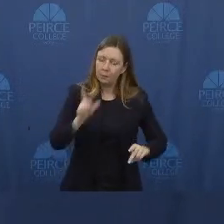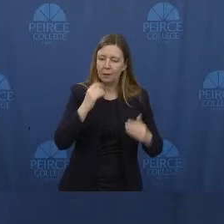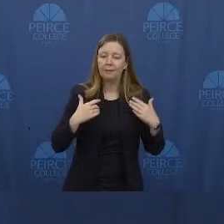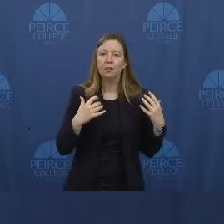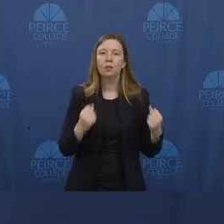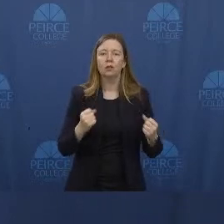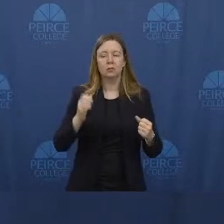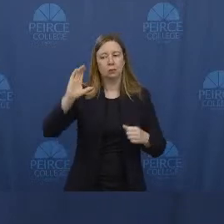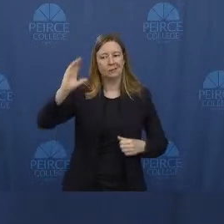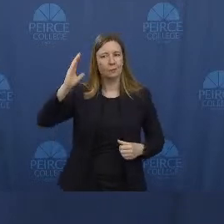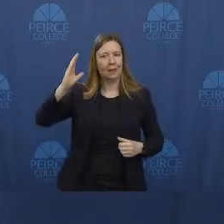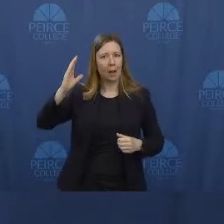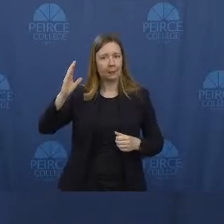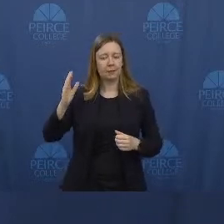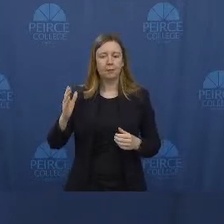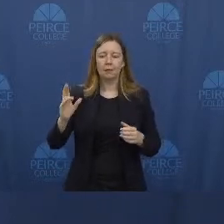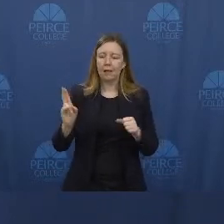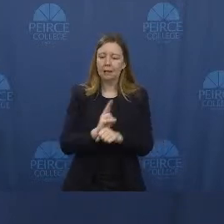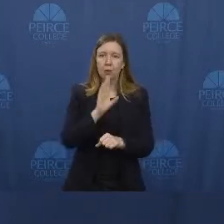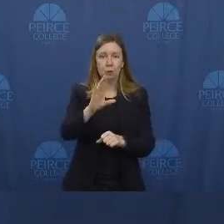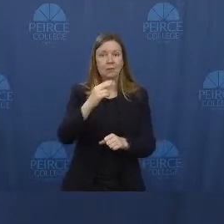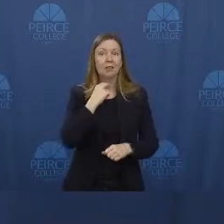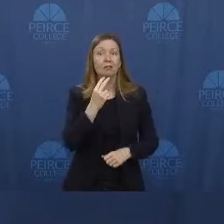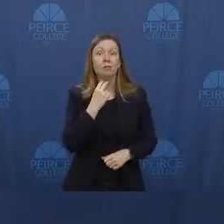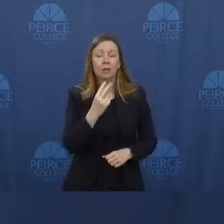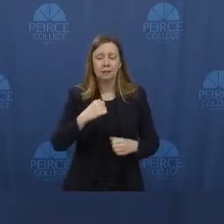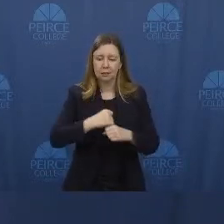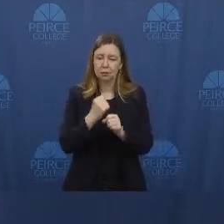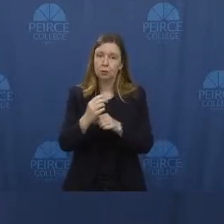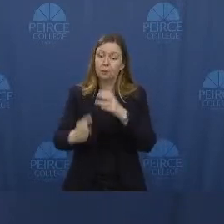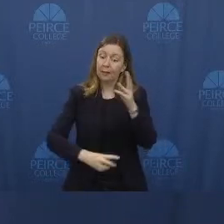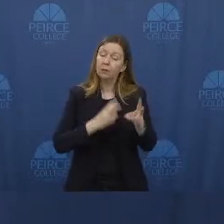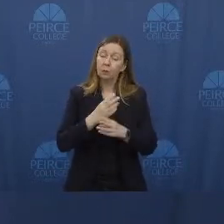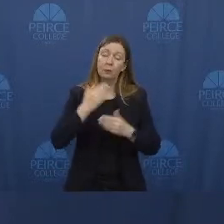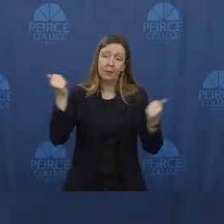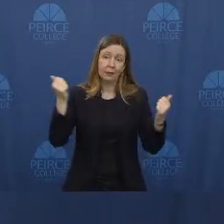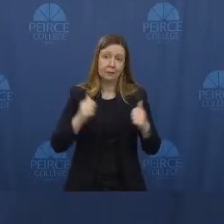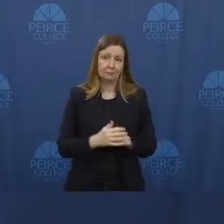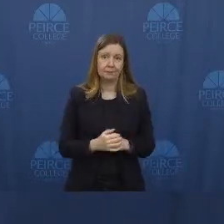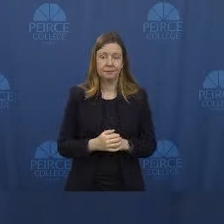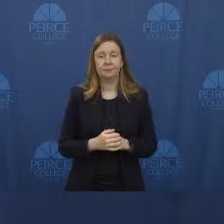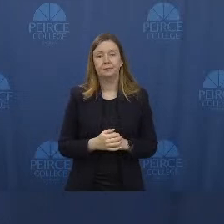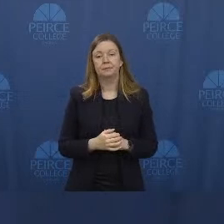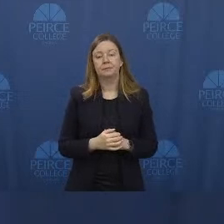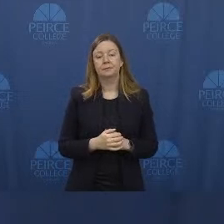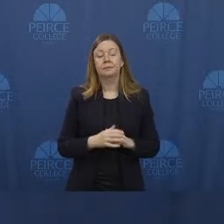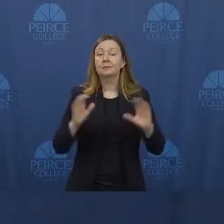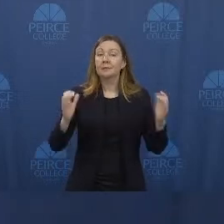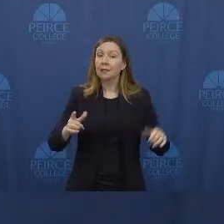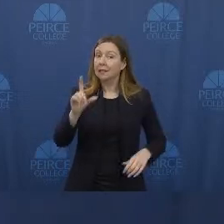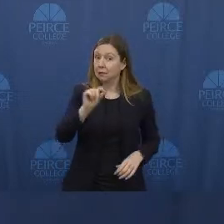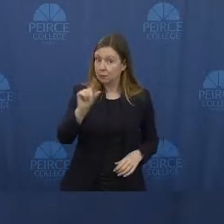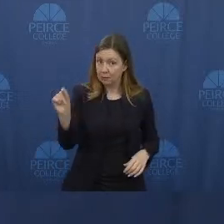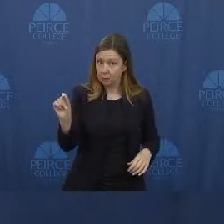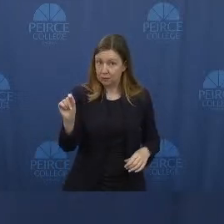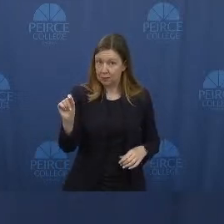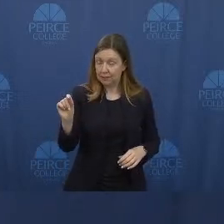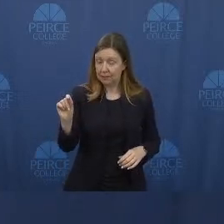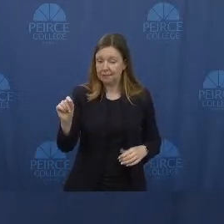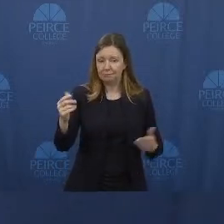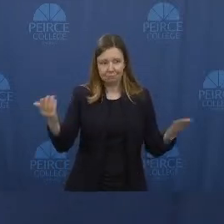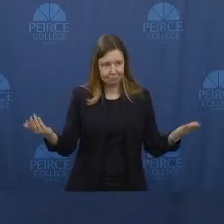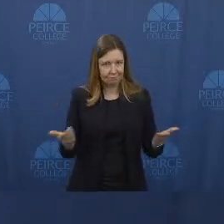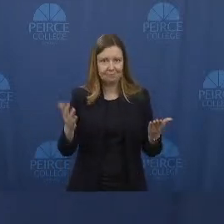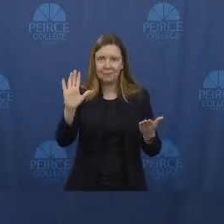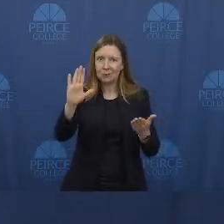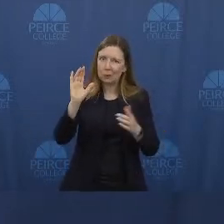courage to speak up and use their voices to make the world better. Class of 2020, this is